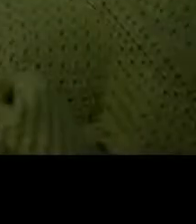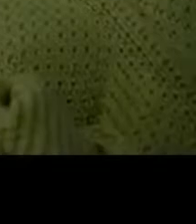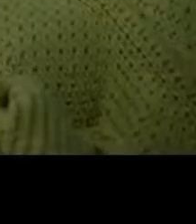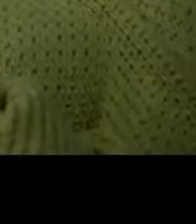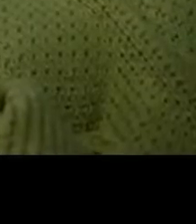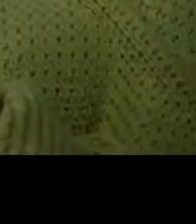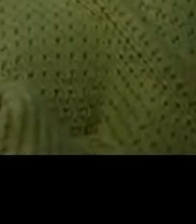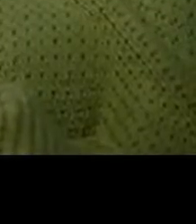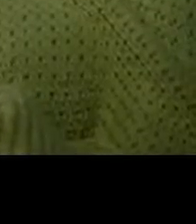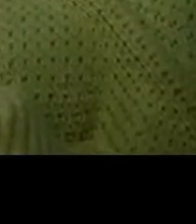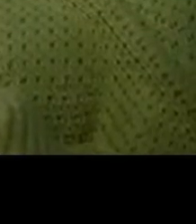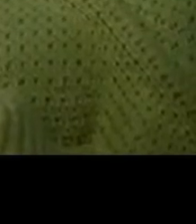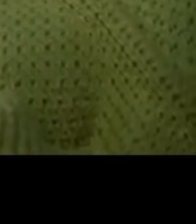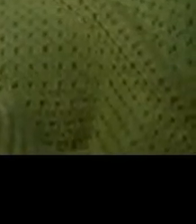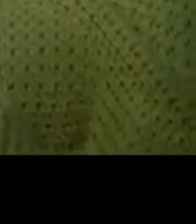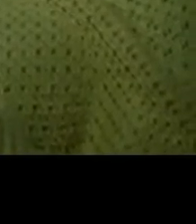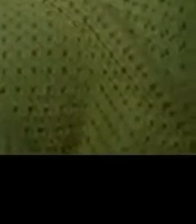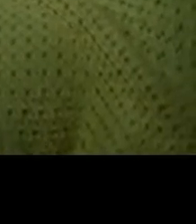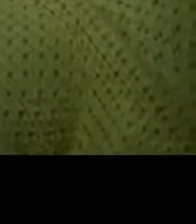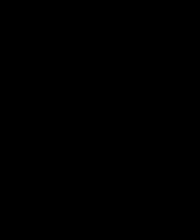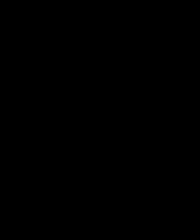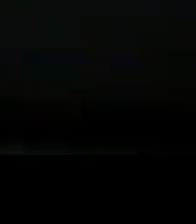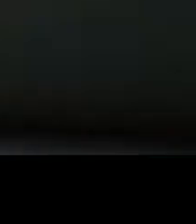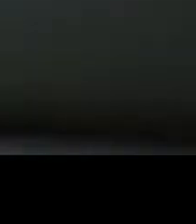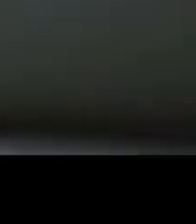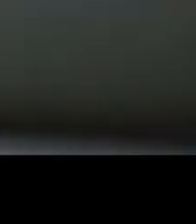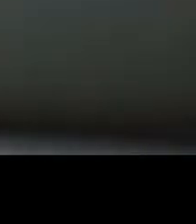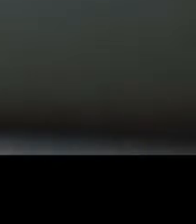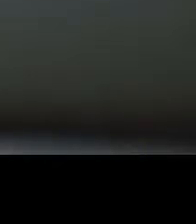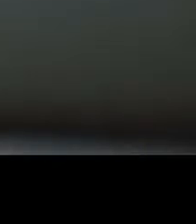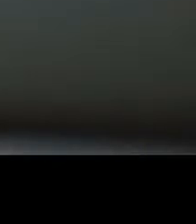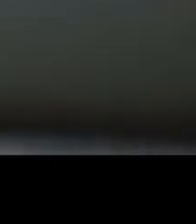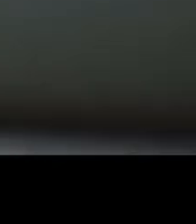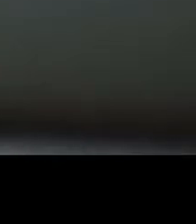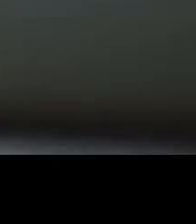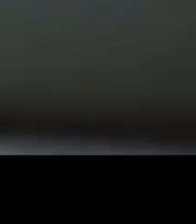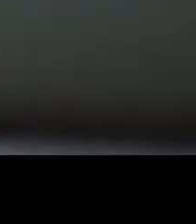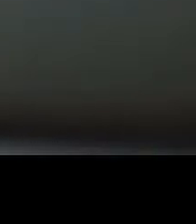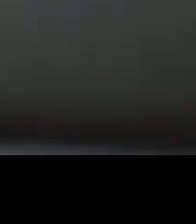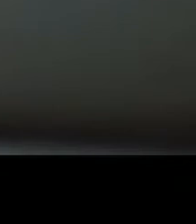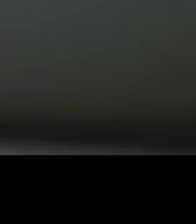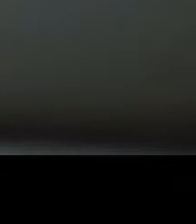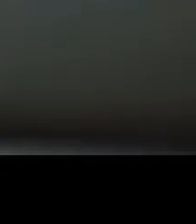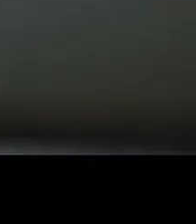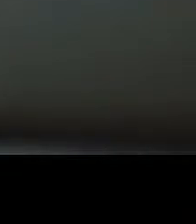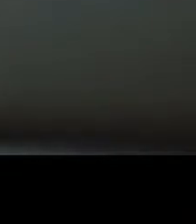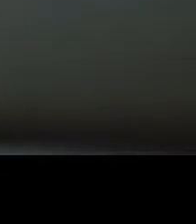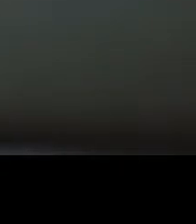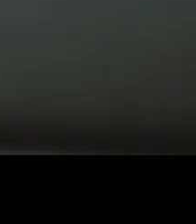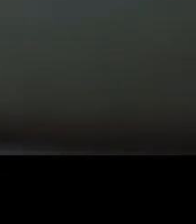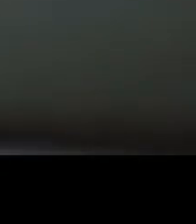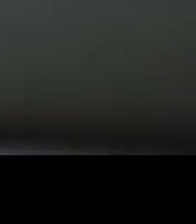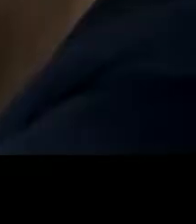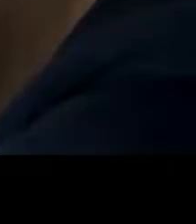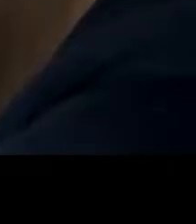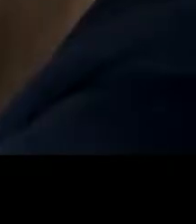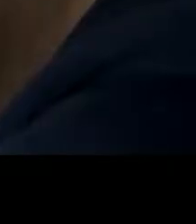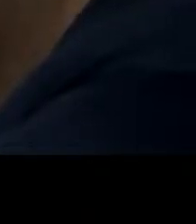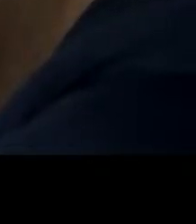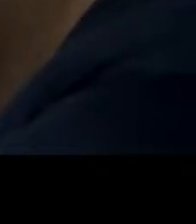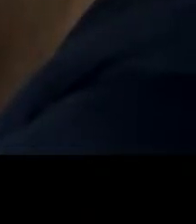Spent my entire life trying to hide the whole autism thing. I think you are such a beautiful person that you shouldn't have to hide who you are.